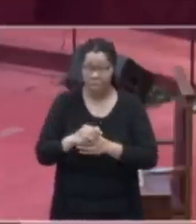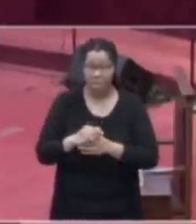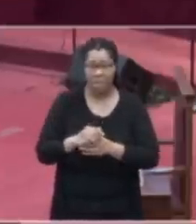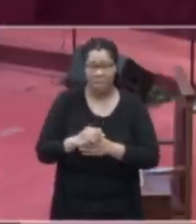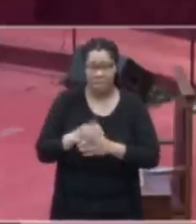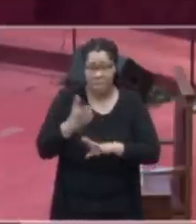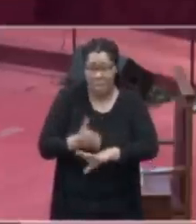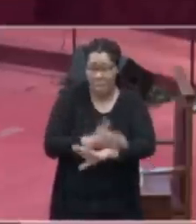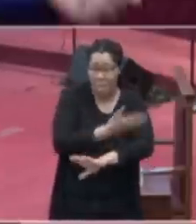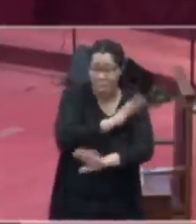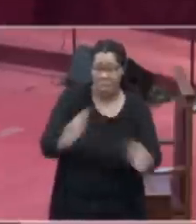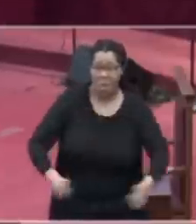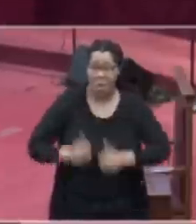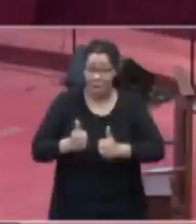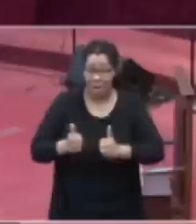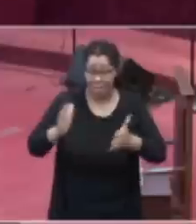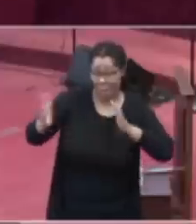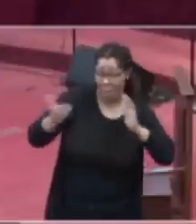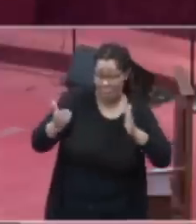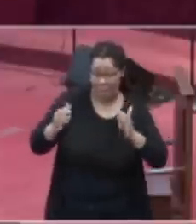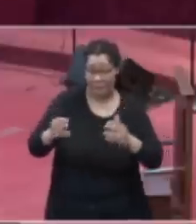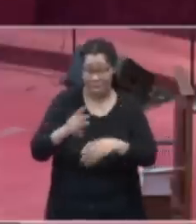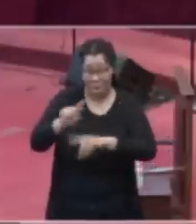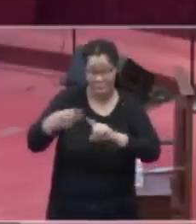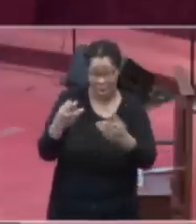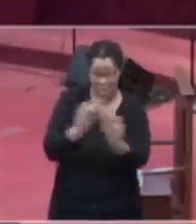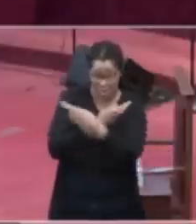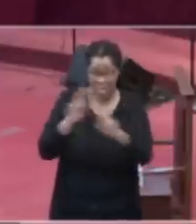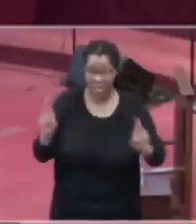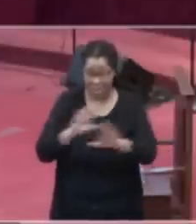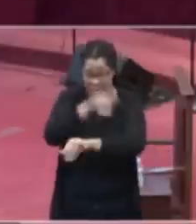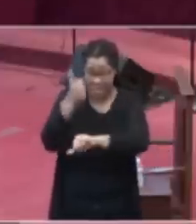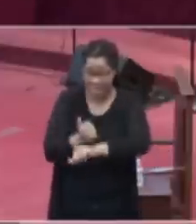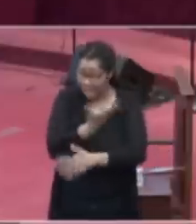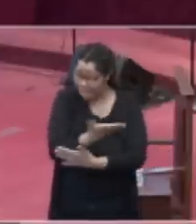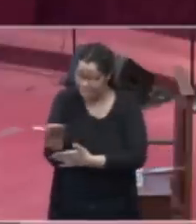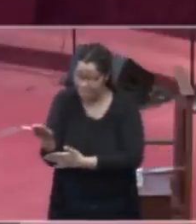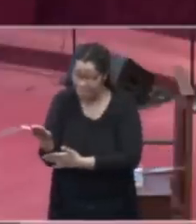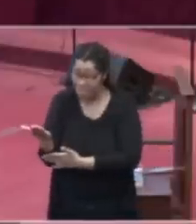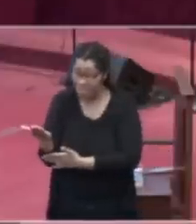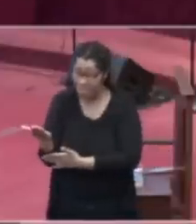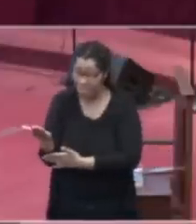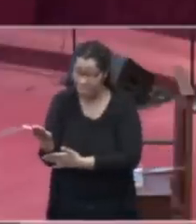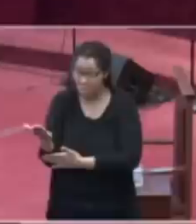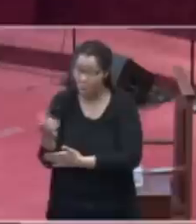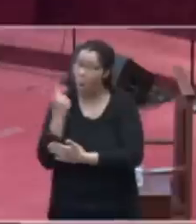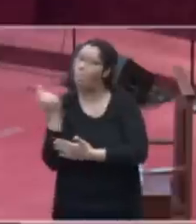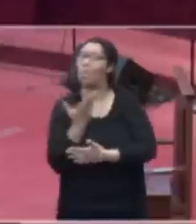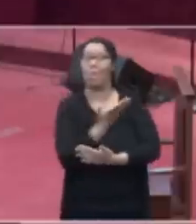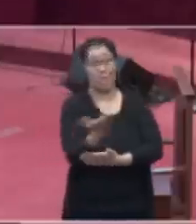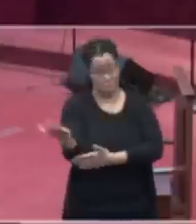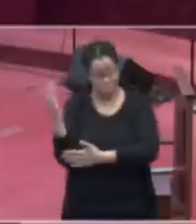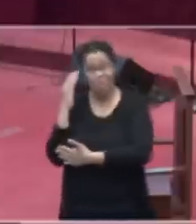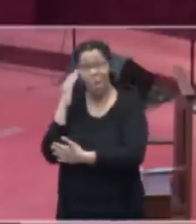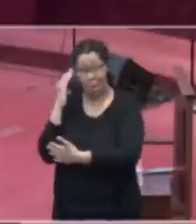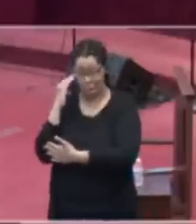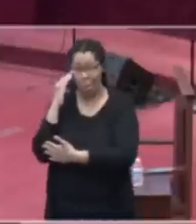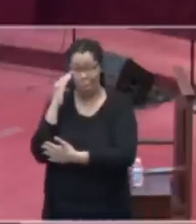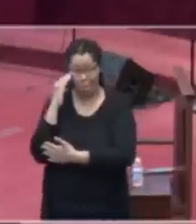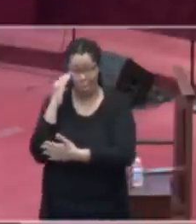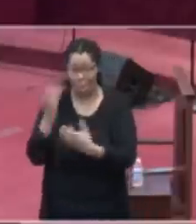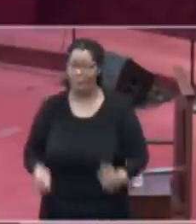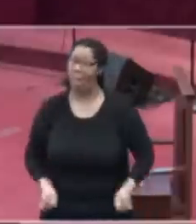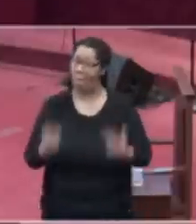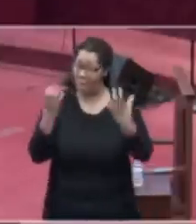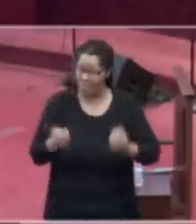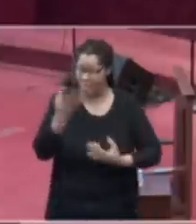you and set you where He has positioned you, only you know how much